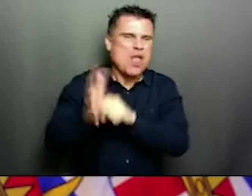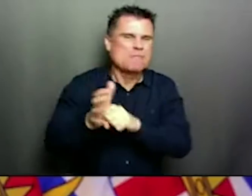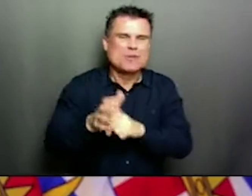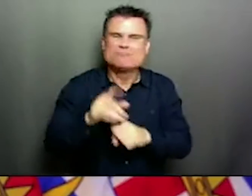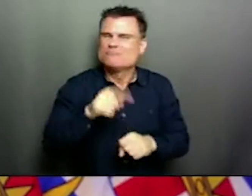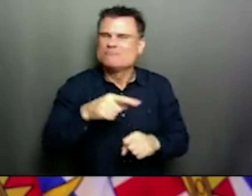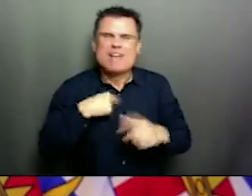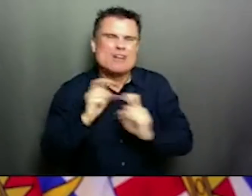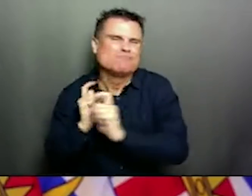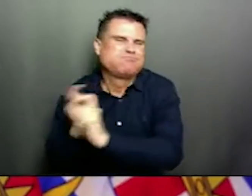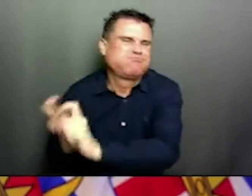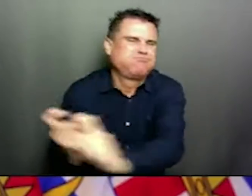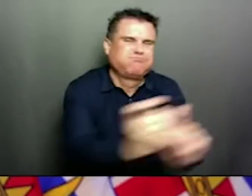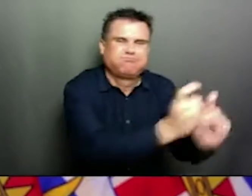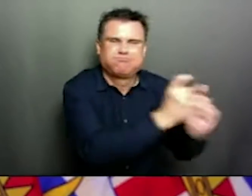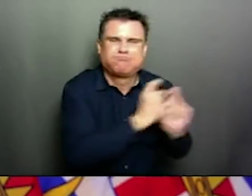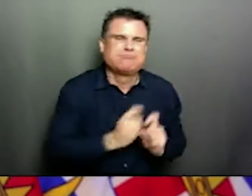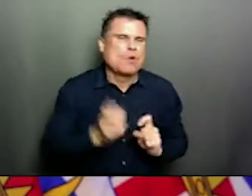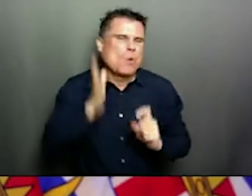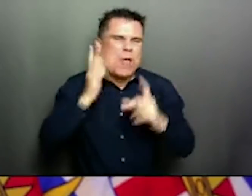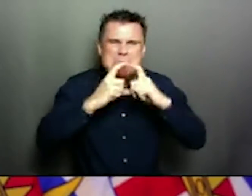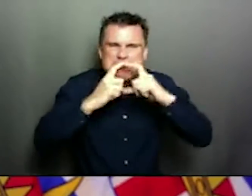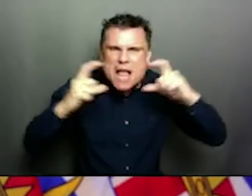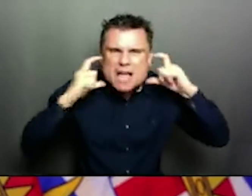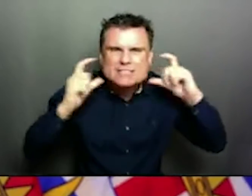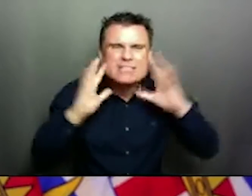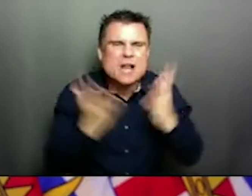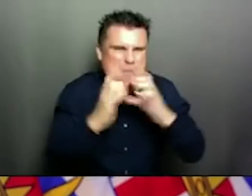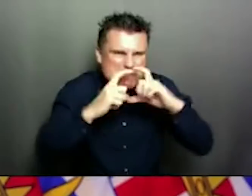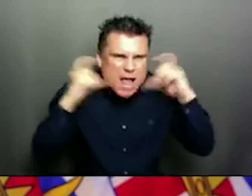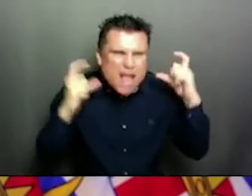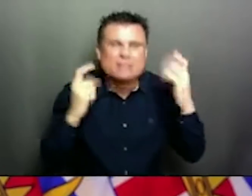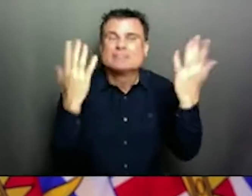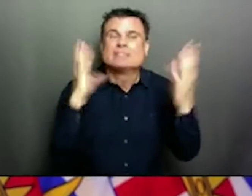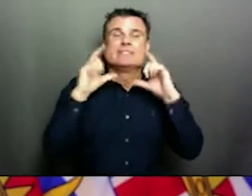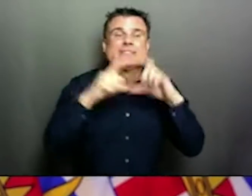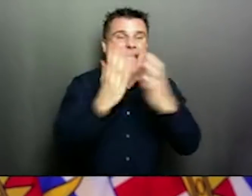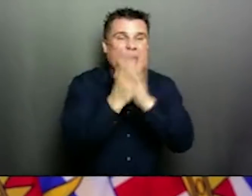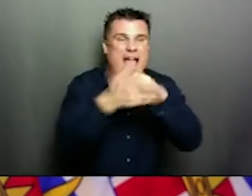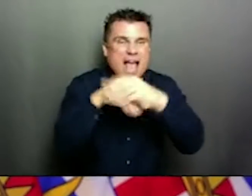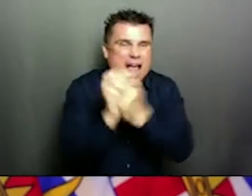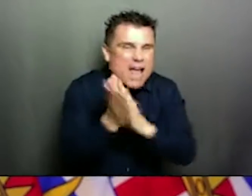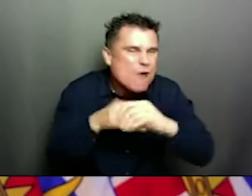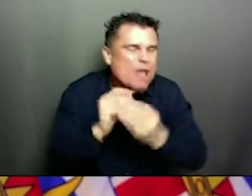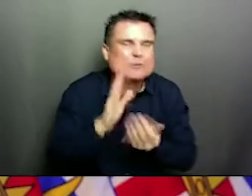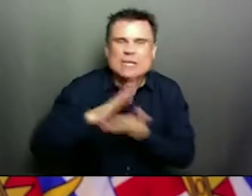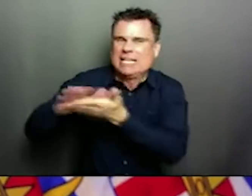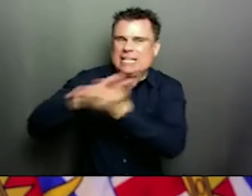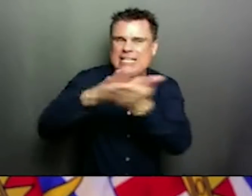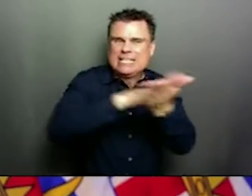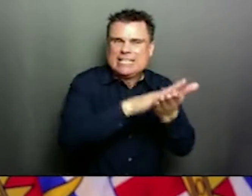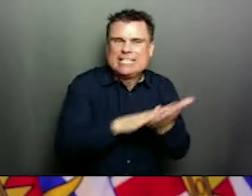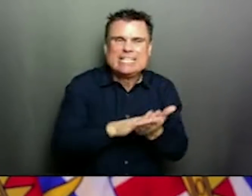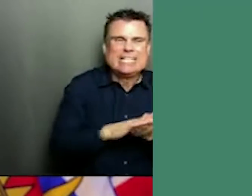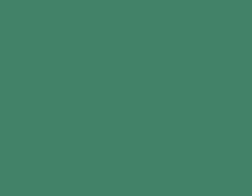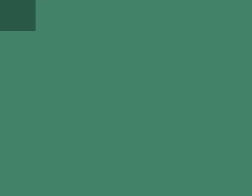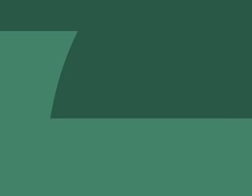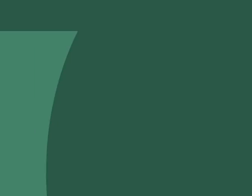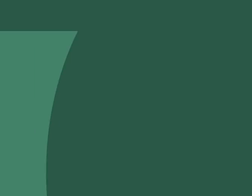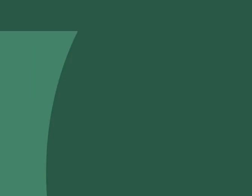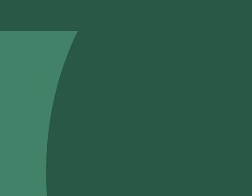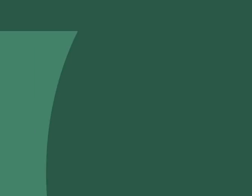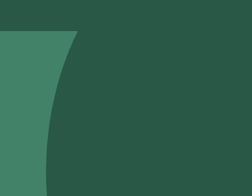very careful as well. So no leaving out the cookies and milk this year, and let's just be happy that he can make it around the world.